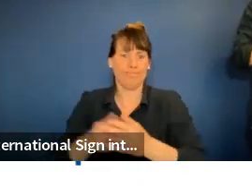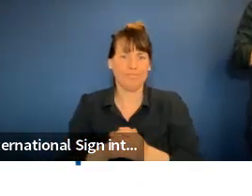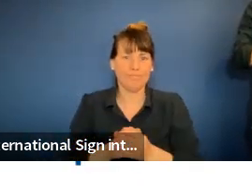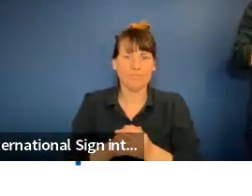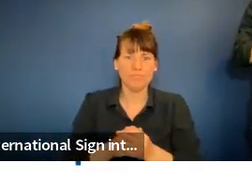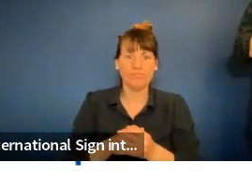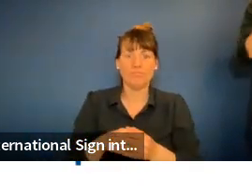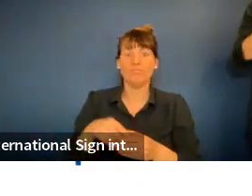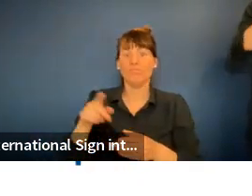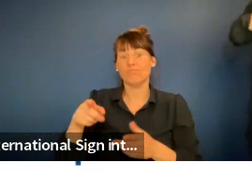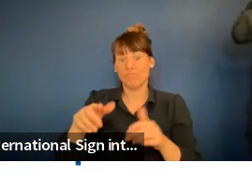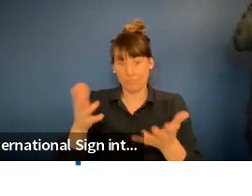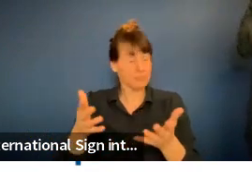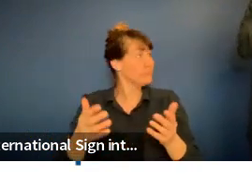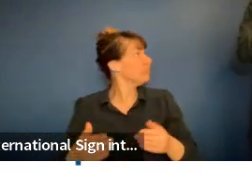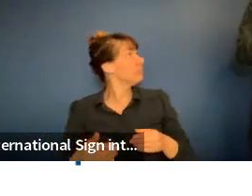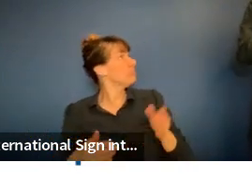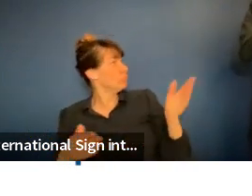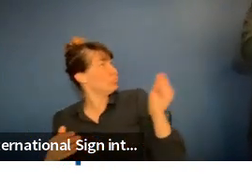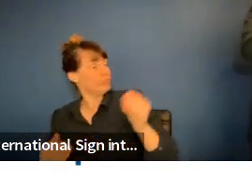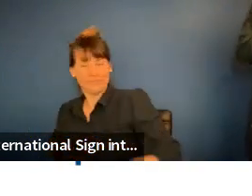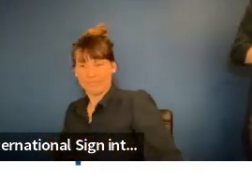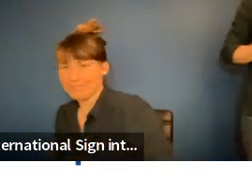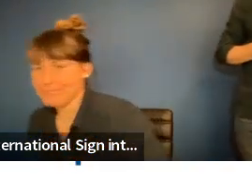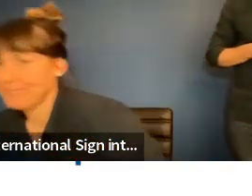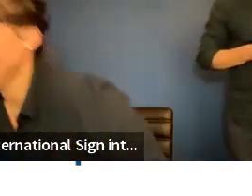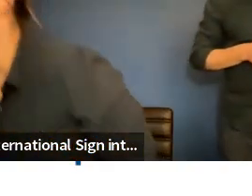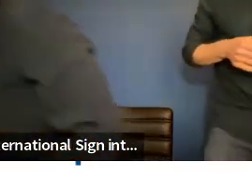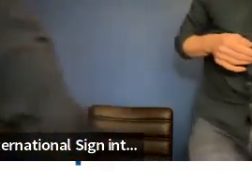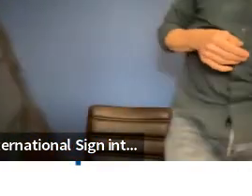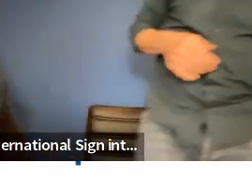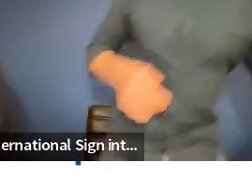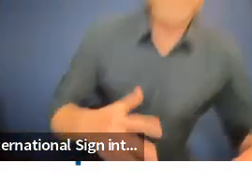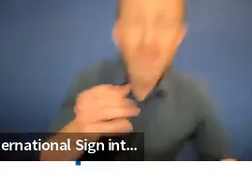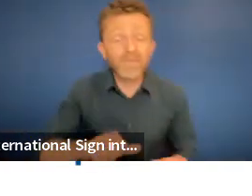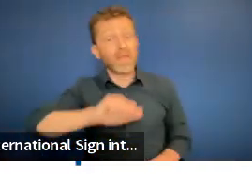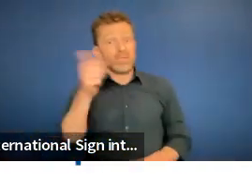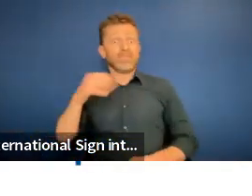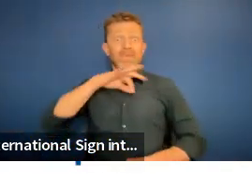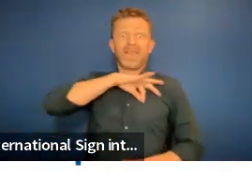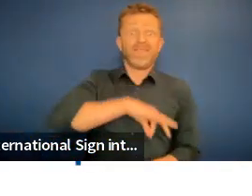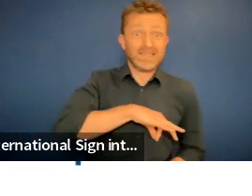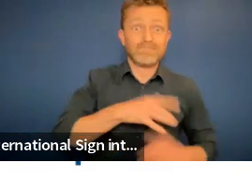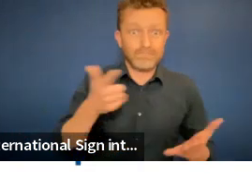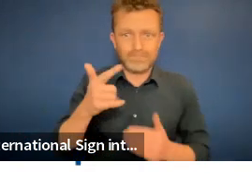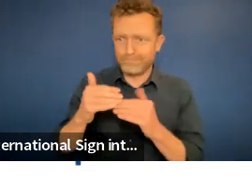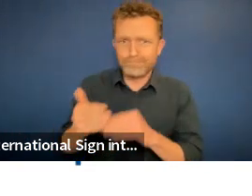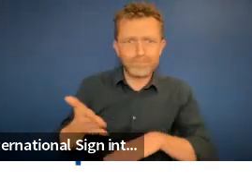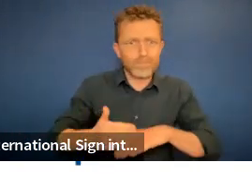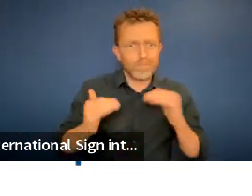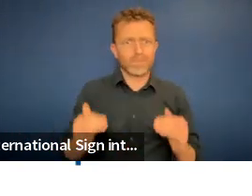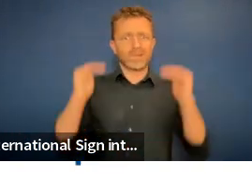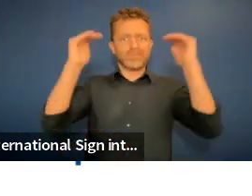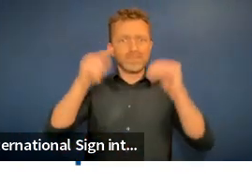an assistive product list in the country is that it contributes in a systematic, coordinated approach towards increasing access